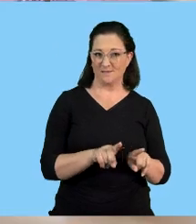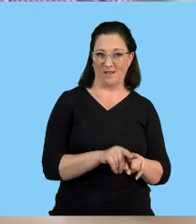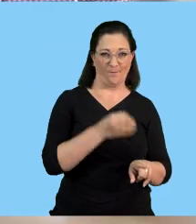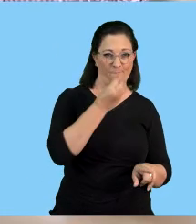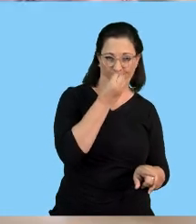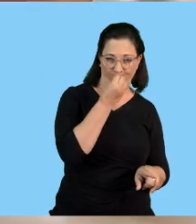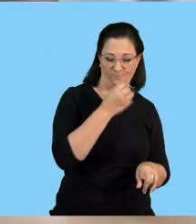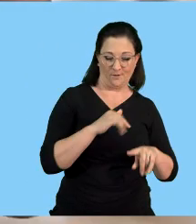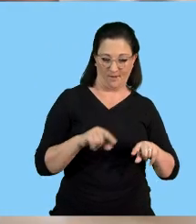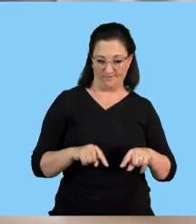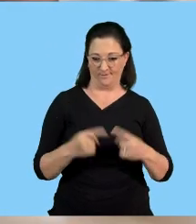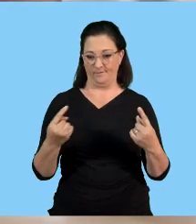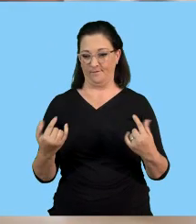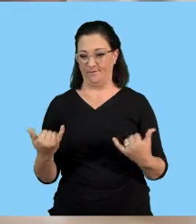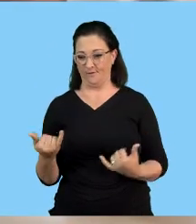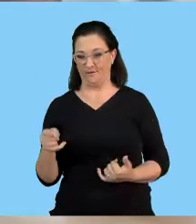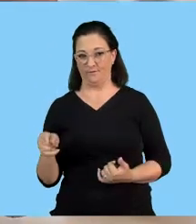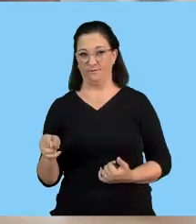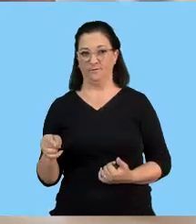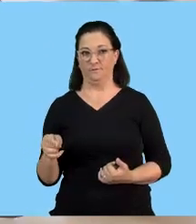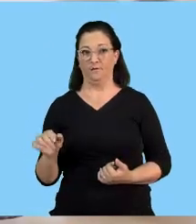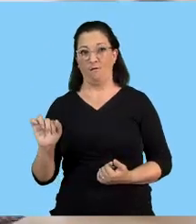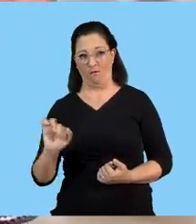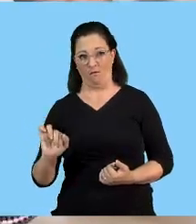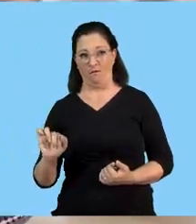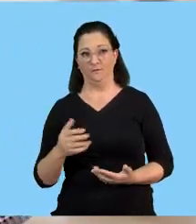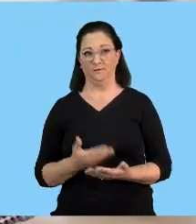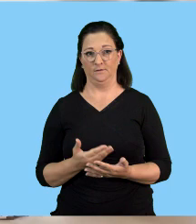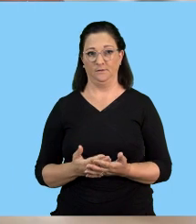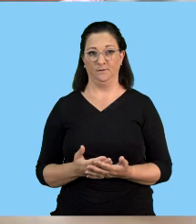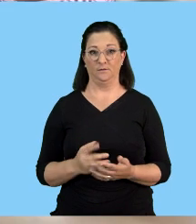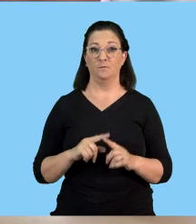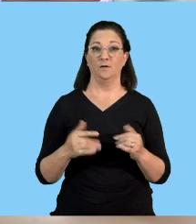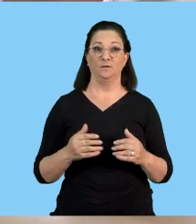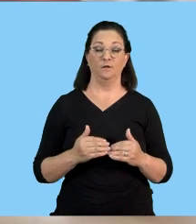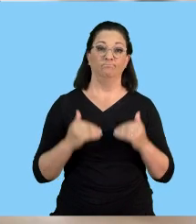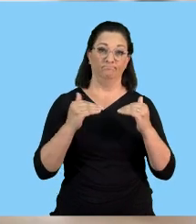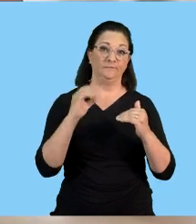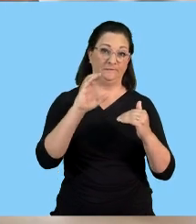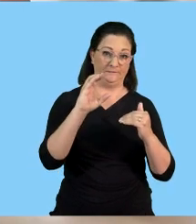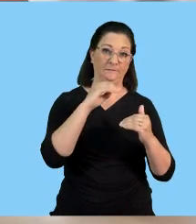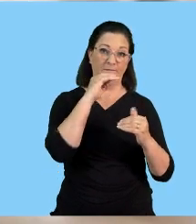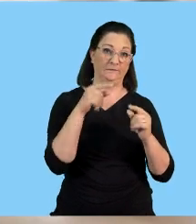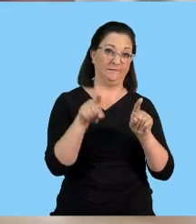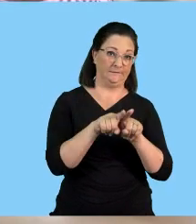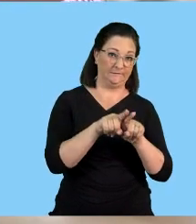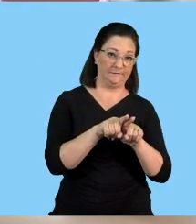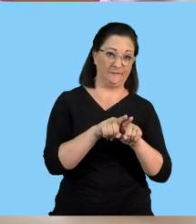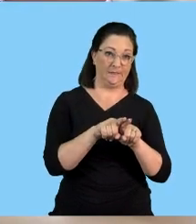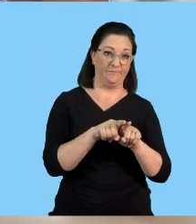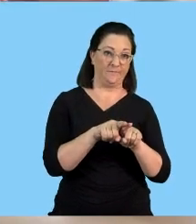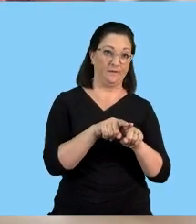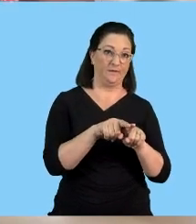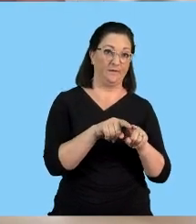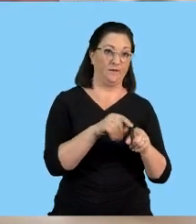doing. It's food and we are offering cars. I hope you understand. Remember, with concentric, it is related. Beef